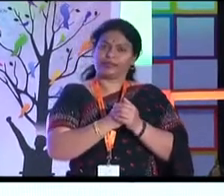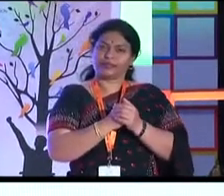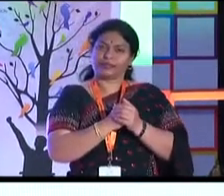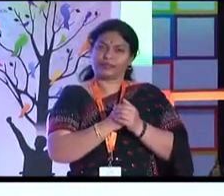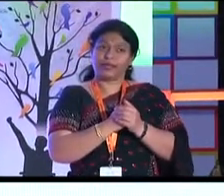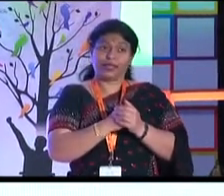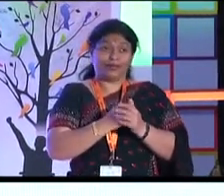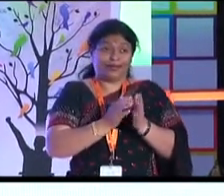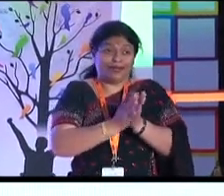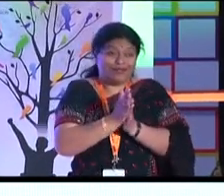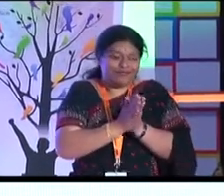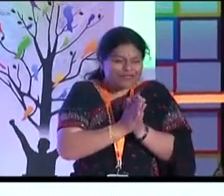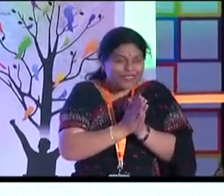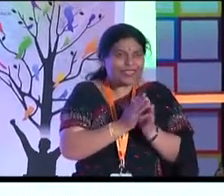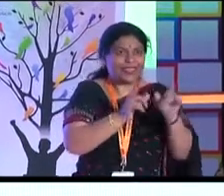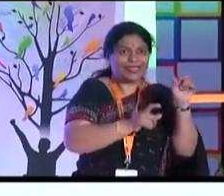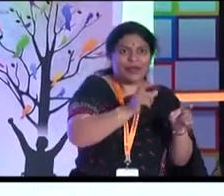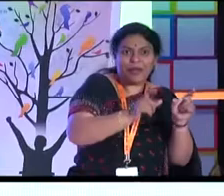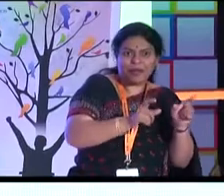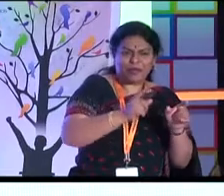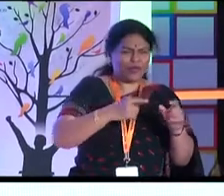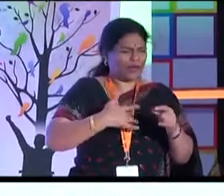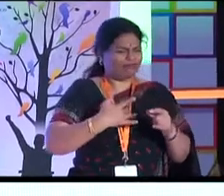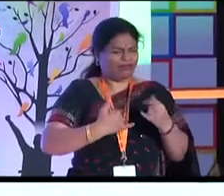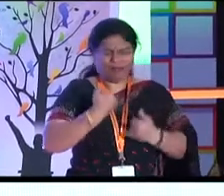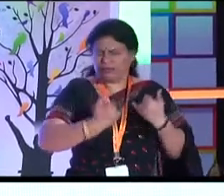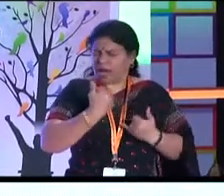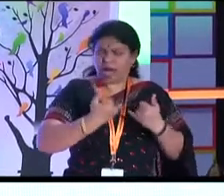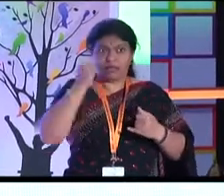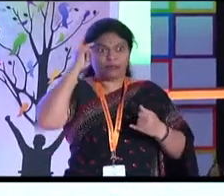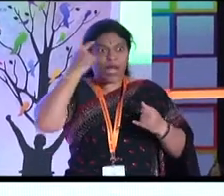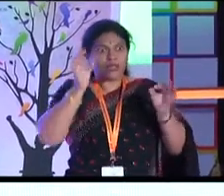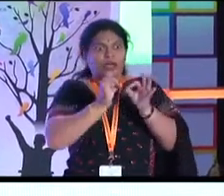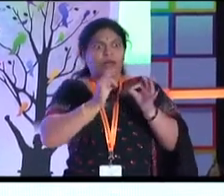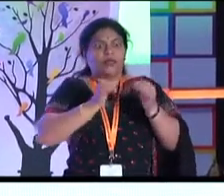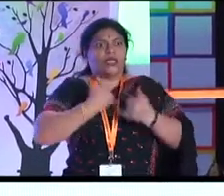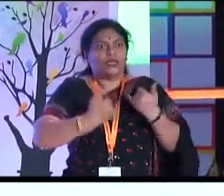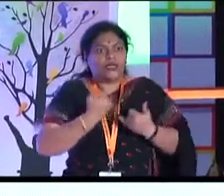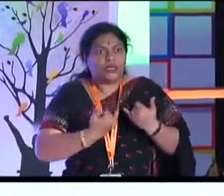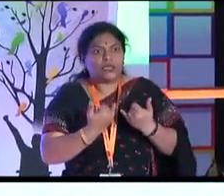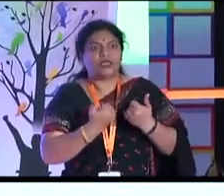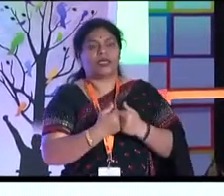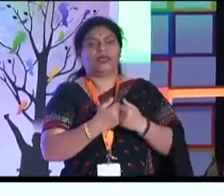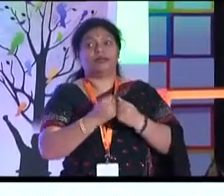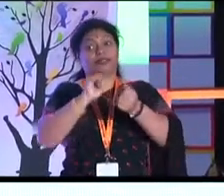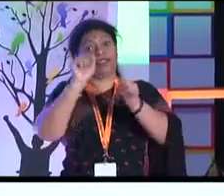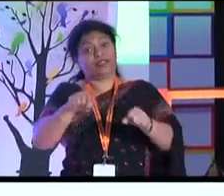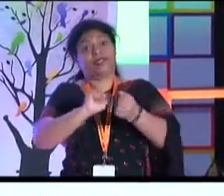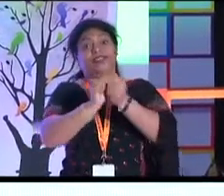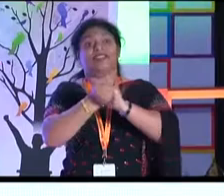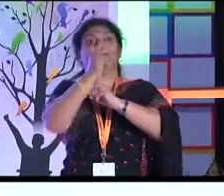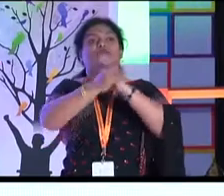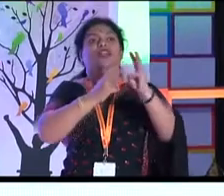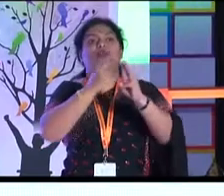the passionate people, the people who are crazy, are the people who are going to change the world, because they